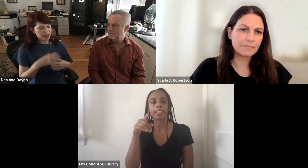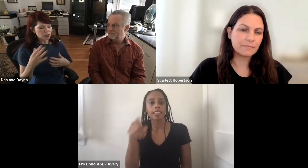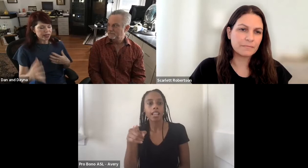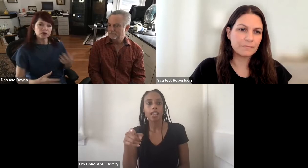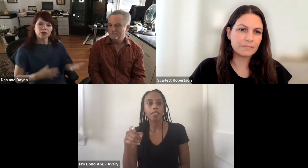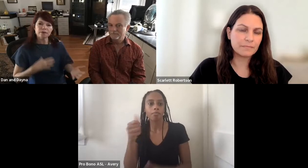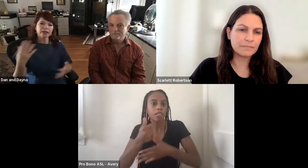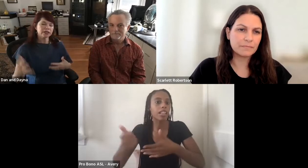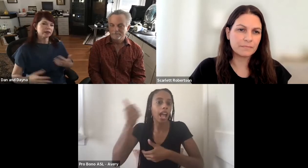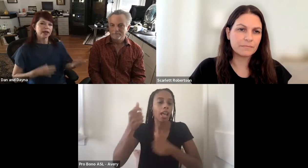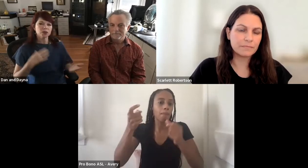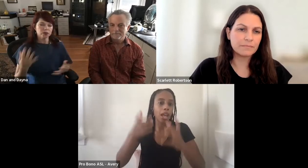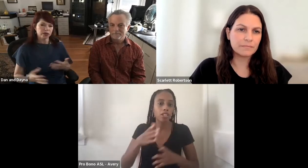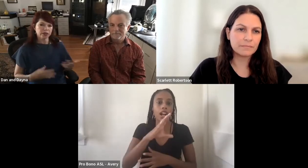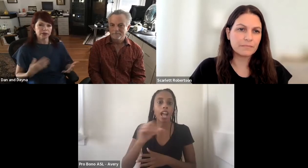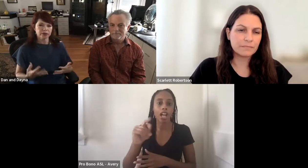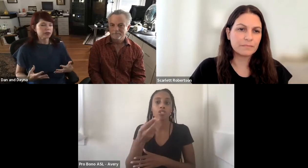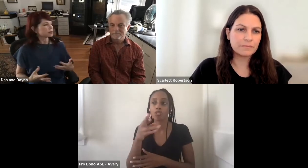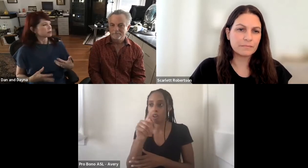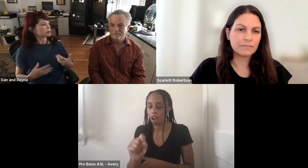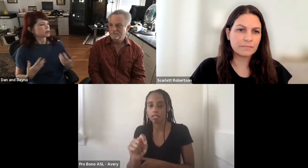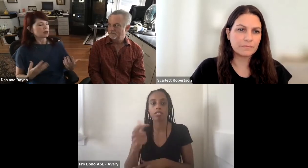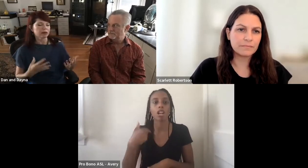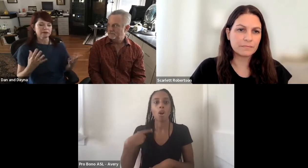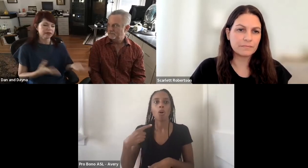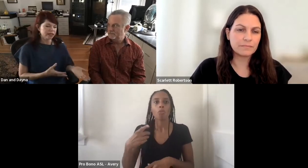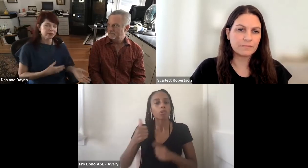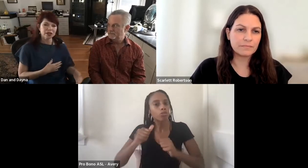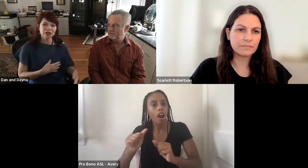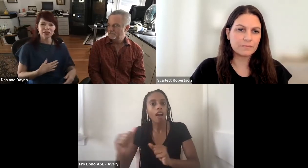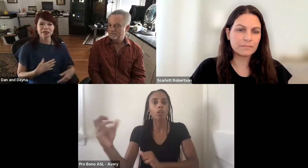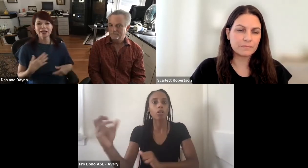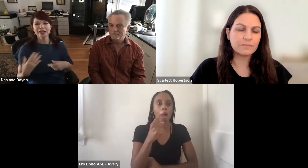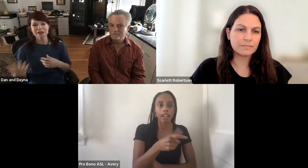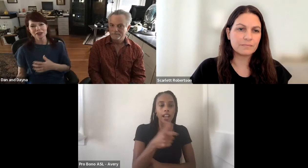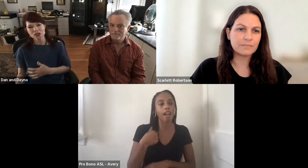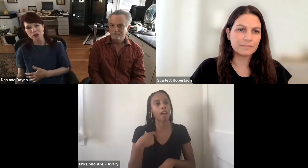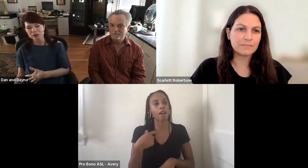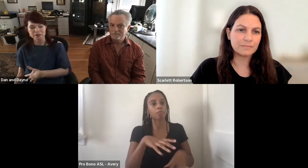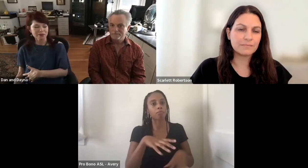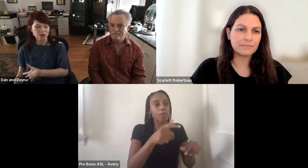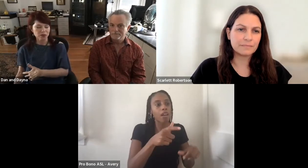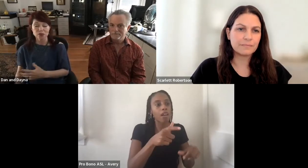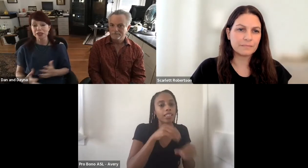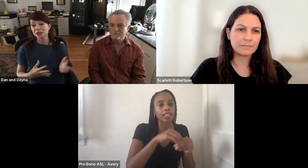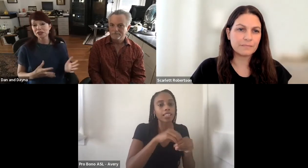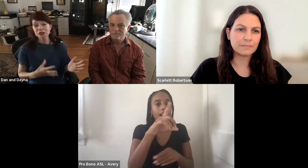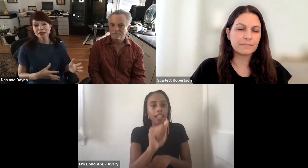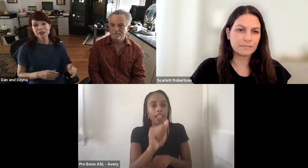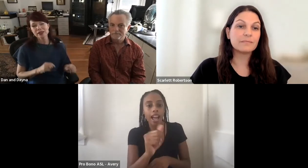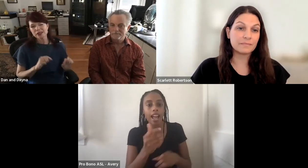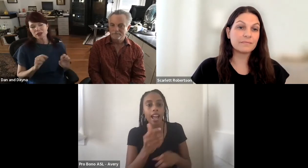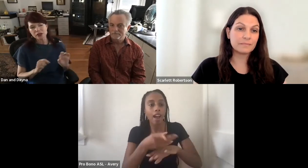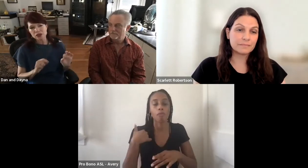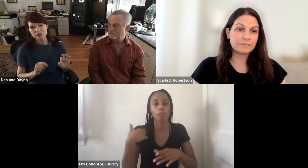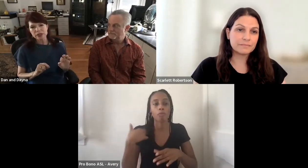know, because we kept going back to him as we were trying to clear the rights to the song and taking him to lunch in LA and showing him that we were really sincere about